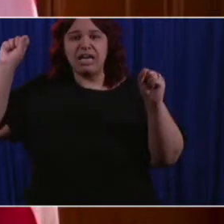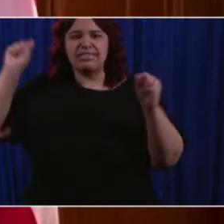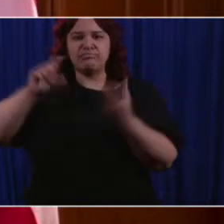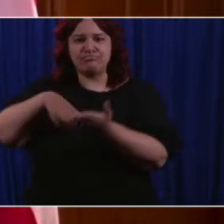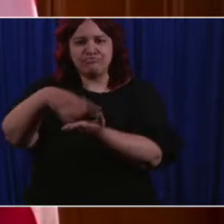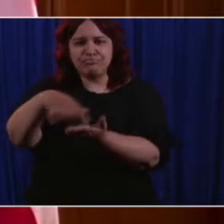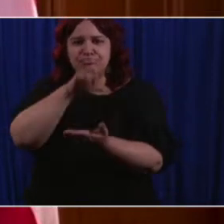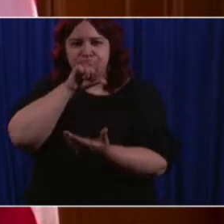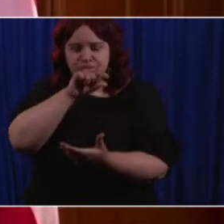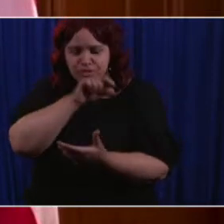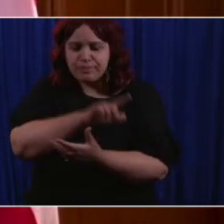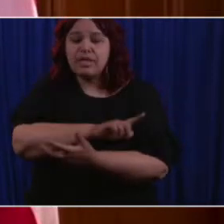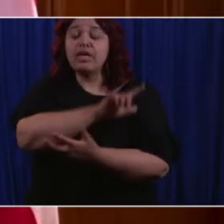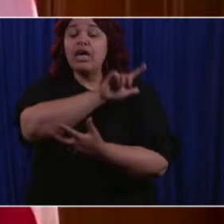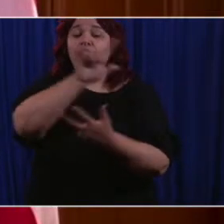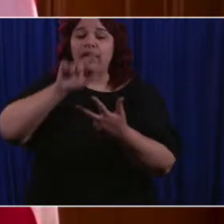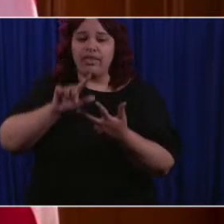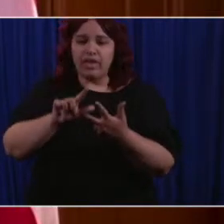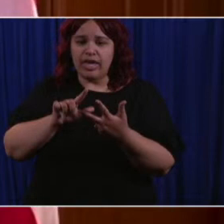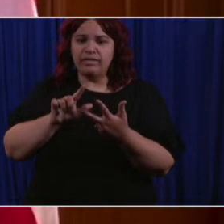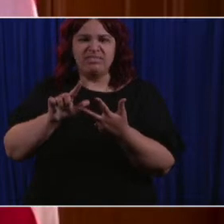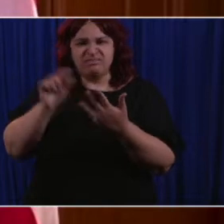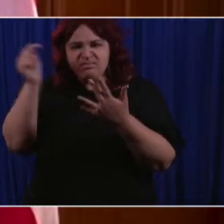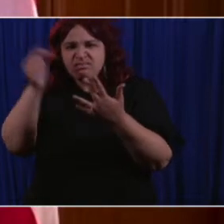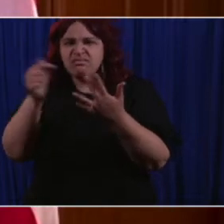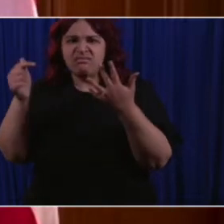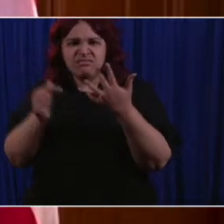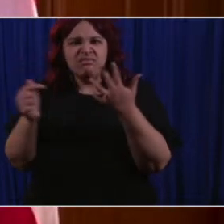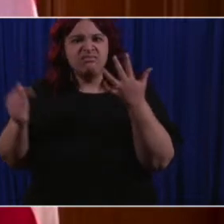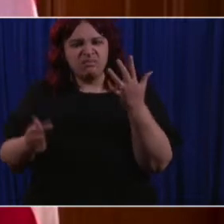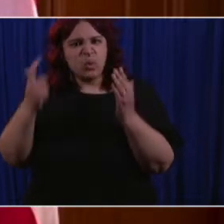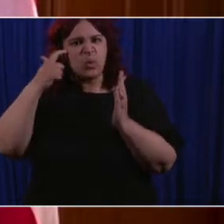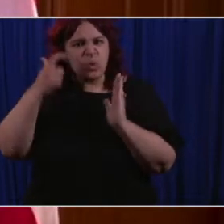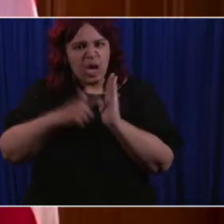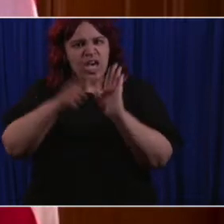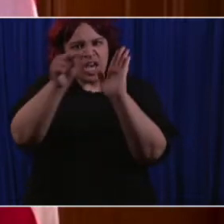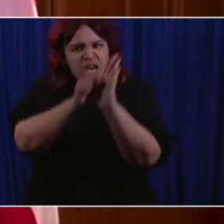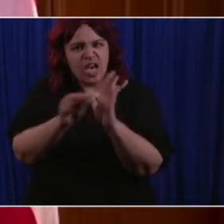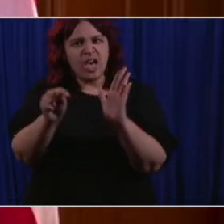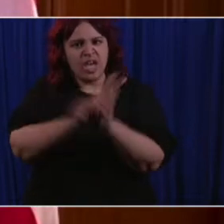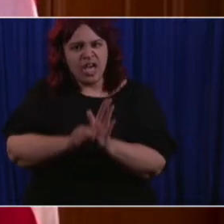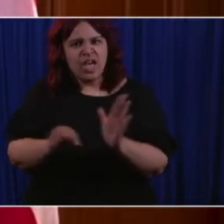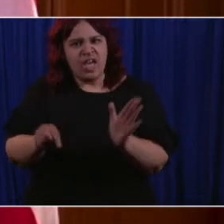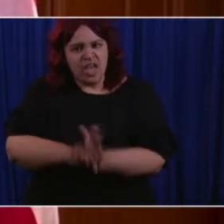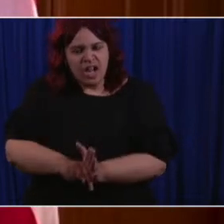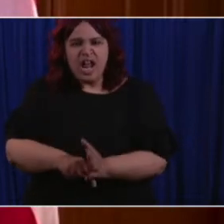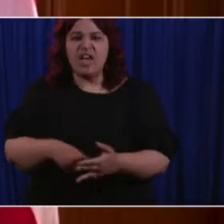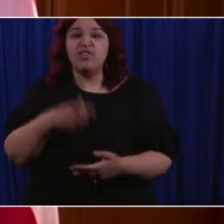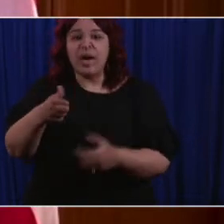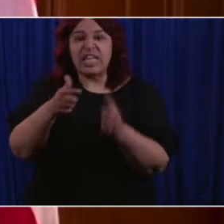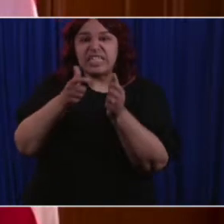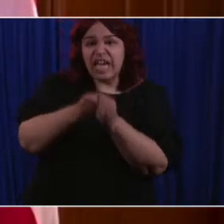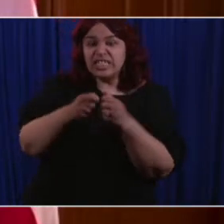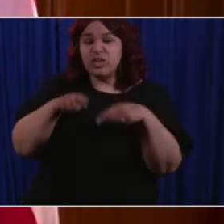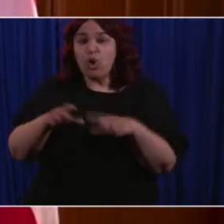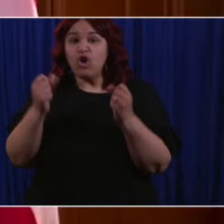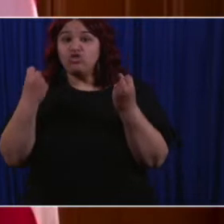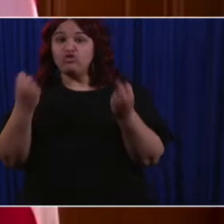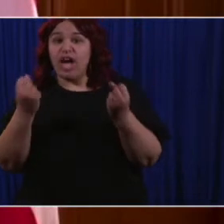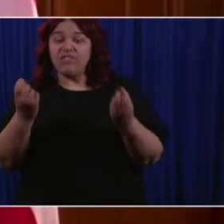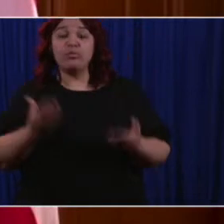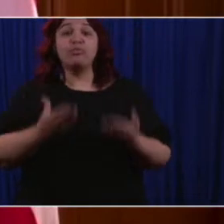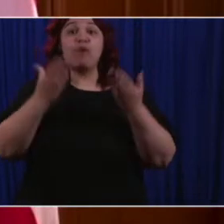Republican Senate candidate. They both denigrate you in public regularly. That texting while driving proposal you had was removed from the transportation budget, and